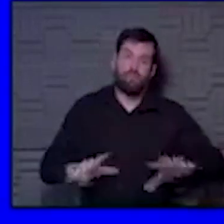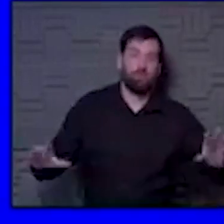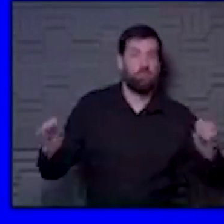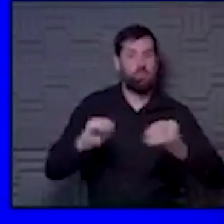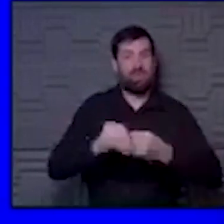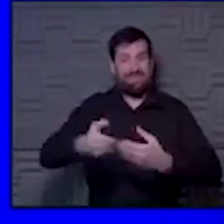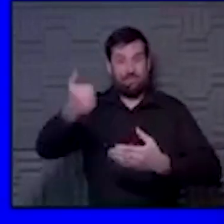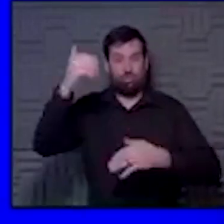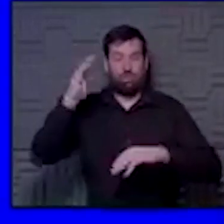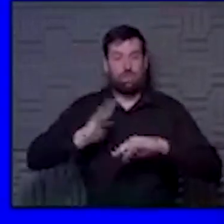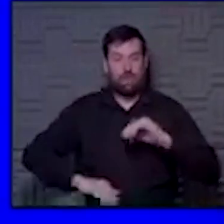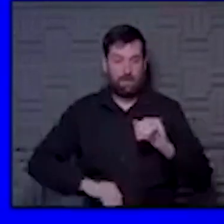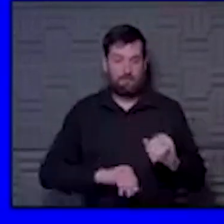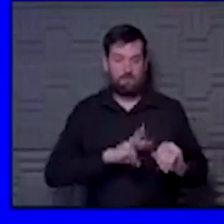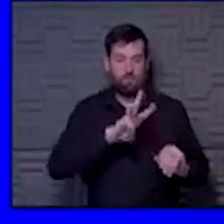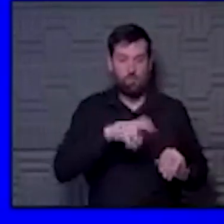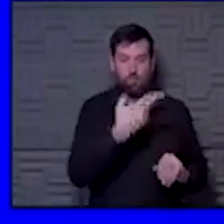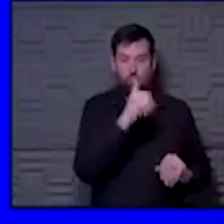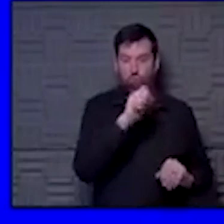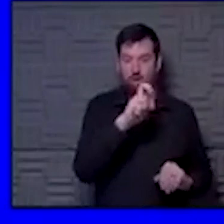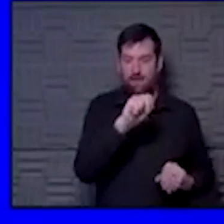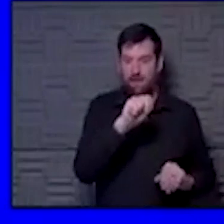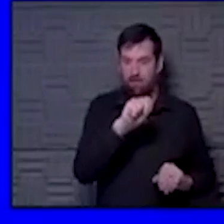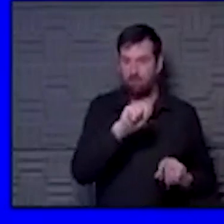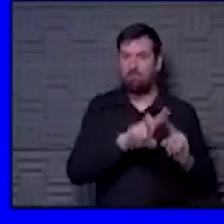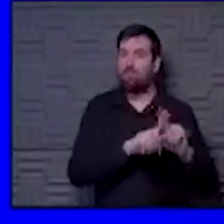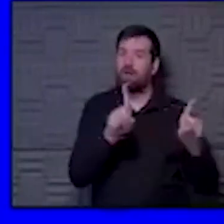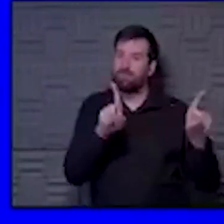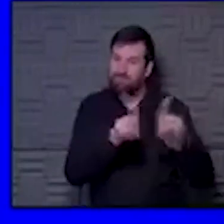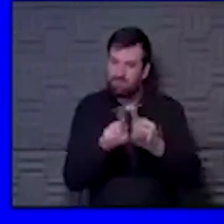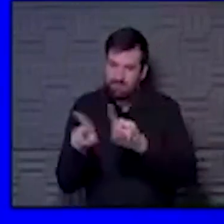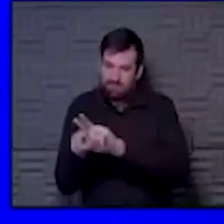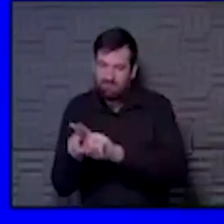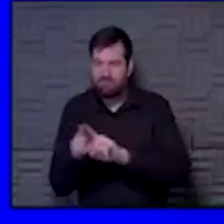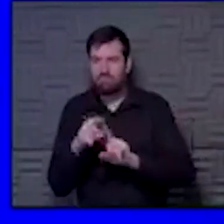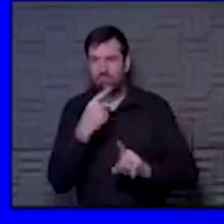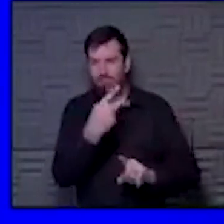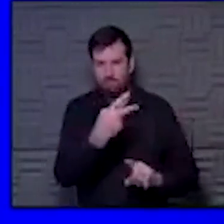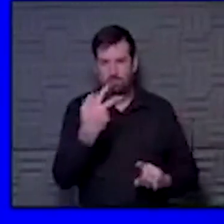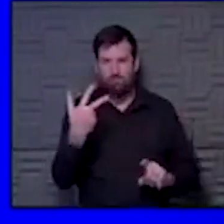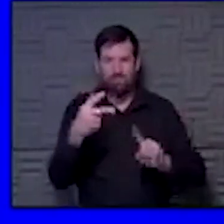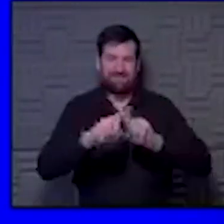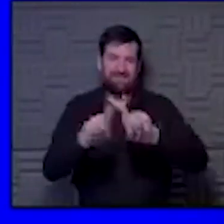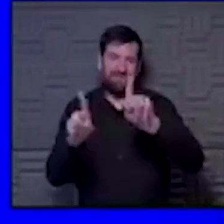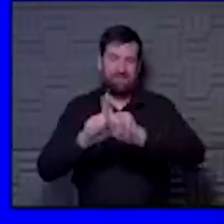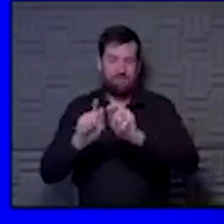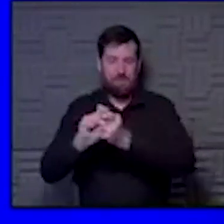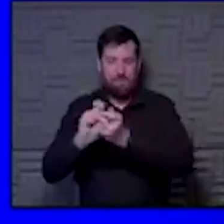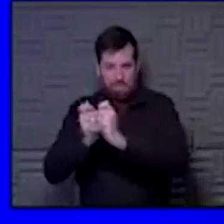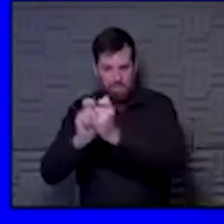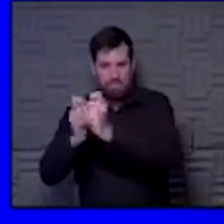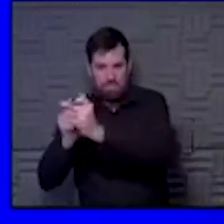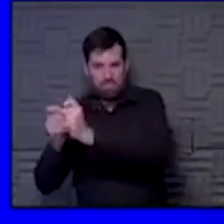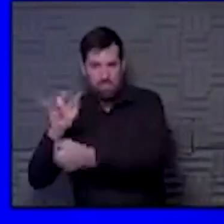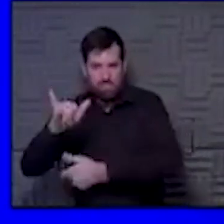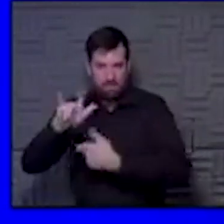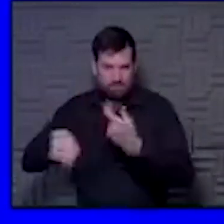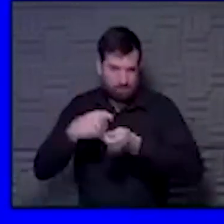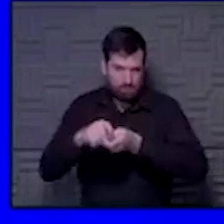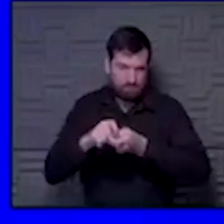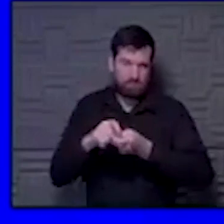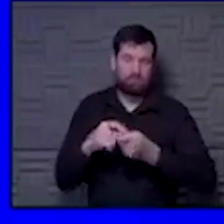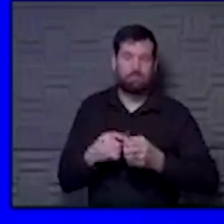than the original Wuhan strain. That's also combined with 2 other or 3 other mutations in that isolate to help it as